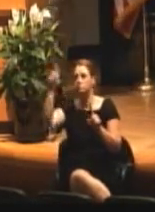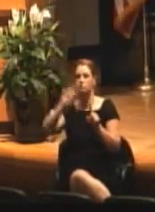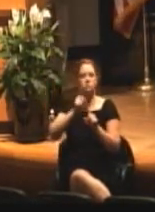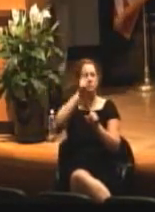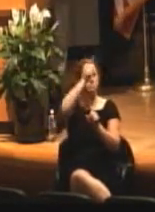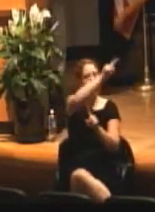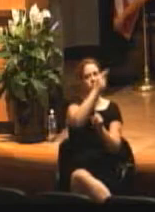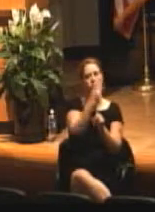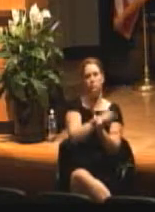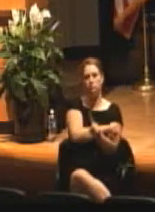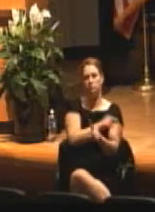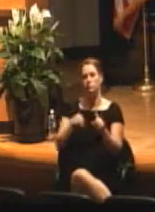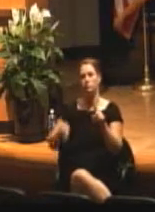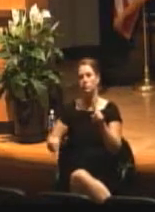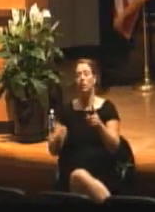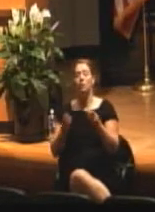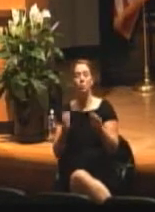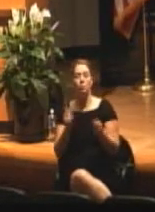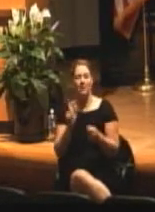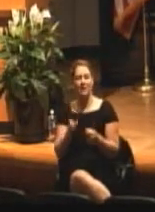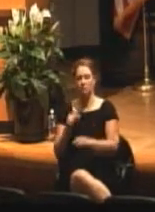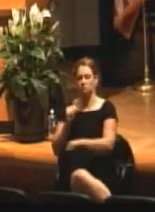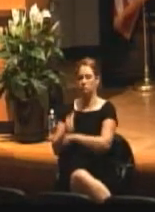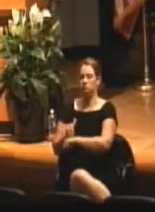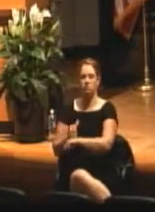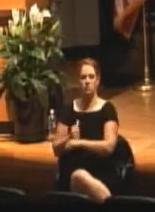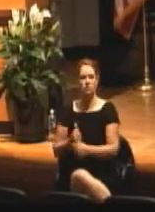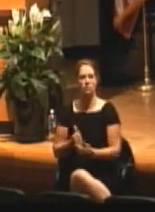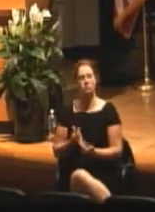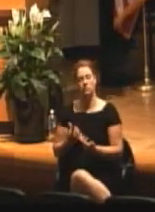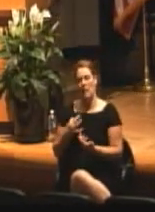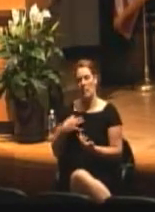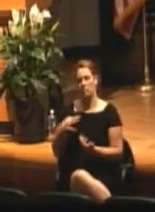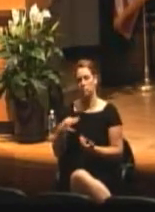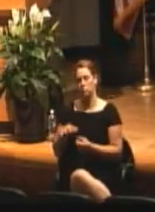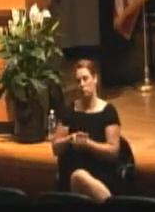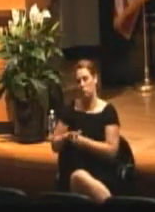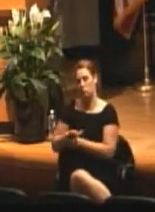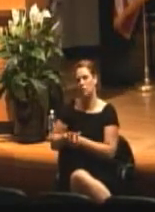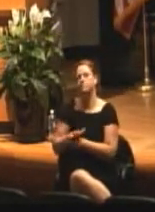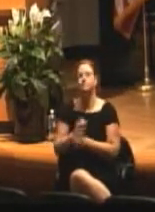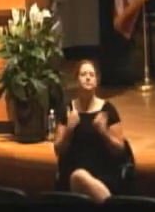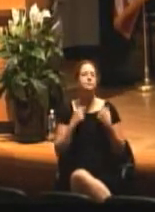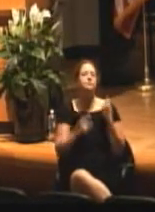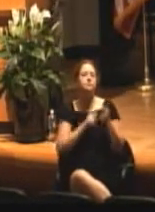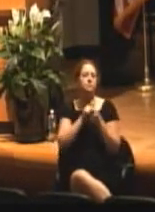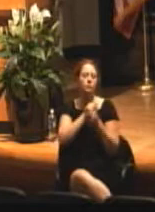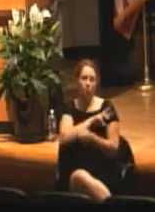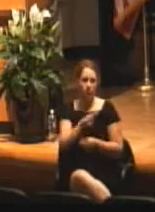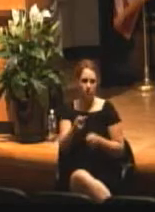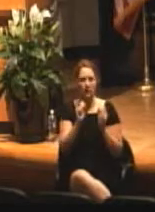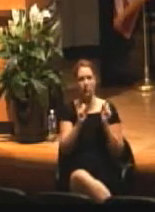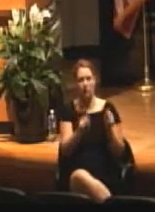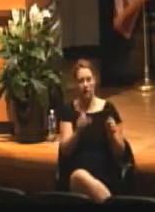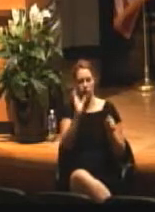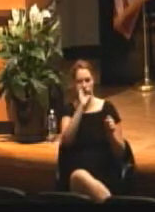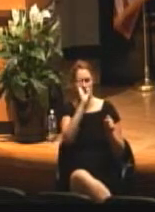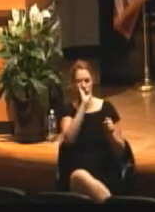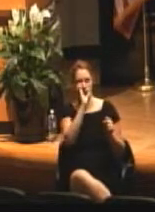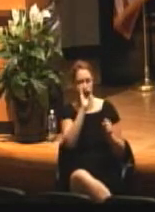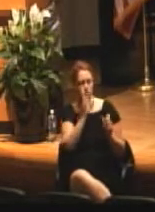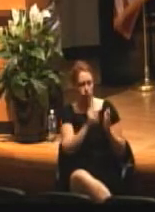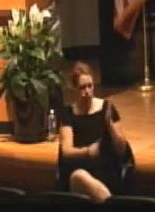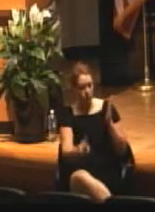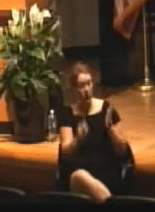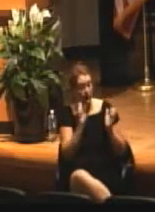an eligible area, which is something that anyone can help you find. You kind of, there's a website you go to, you can look it up and see if it's eligible. There's other